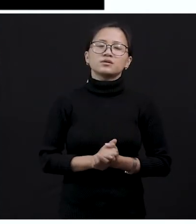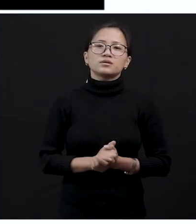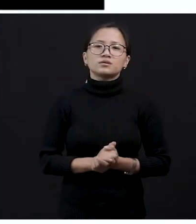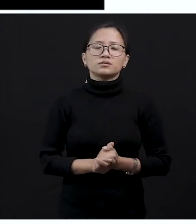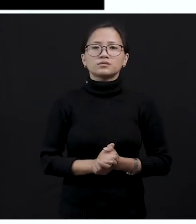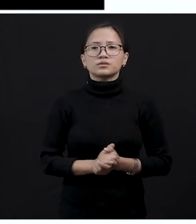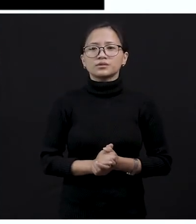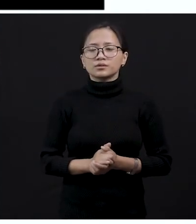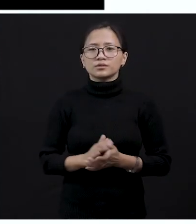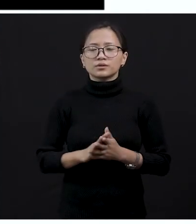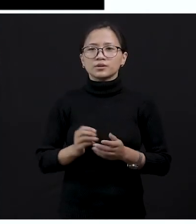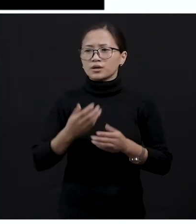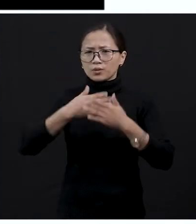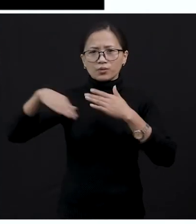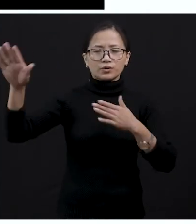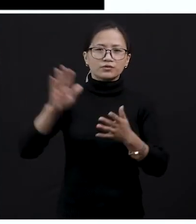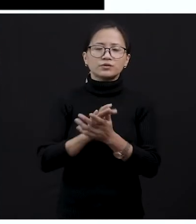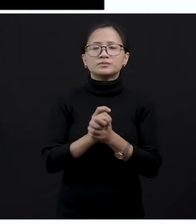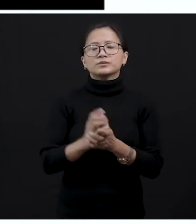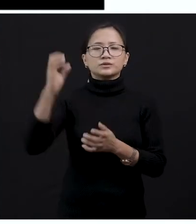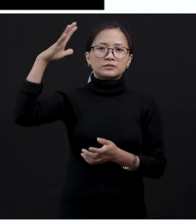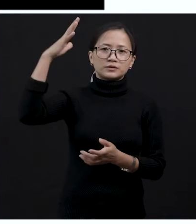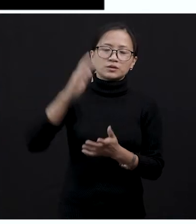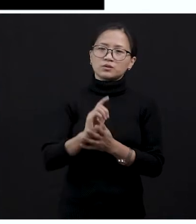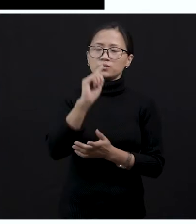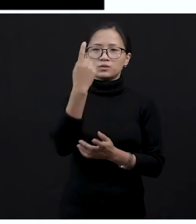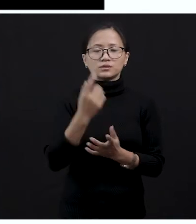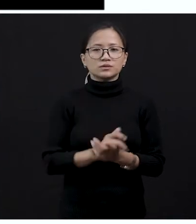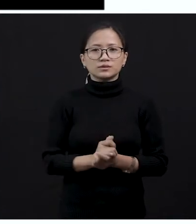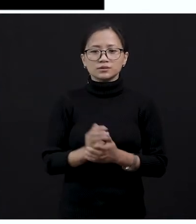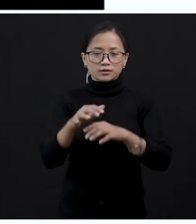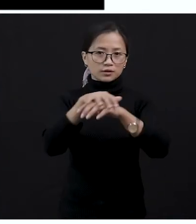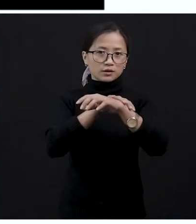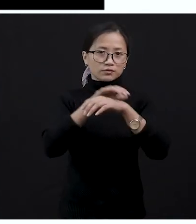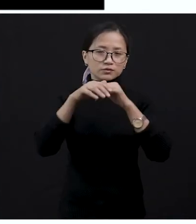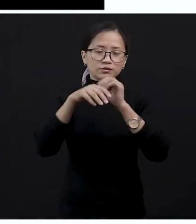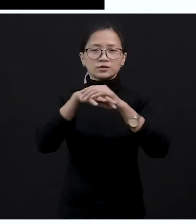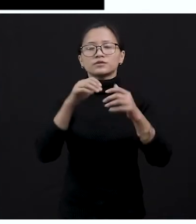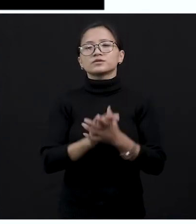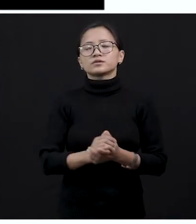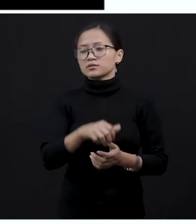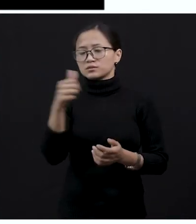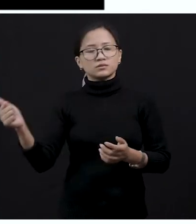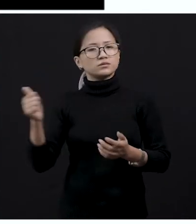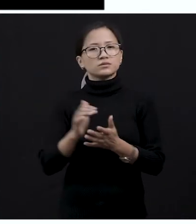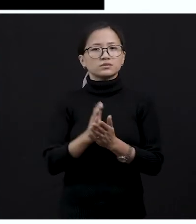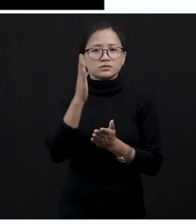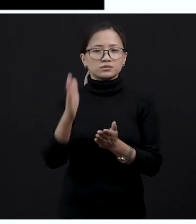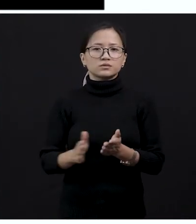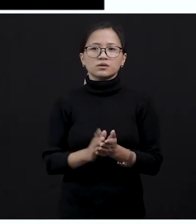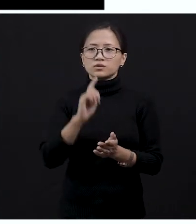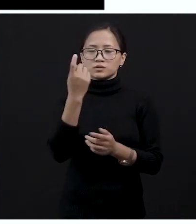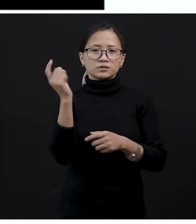because they are away from the sun, and one side is covering the other side. So one side